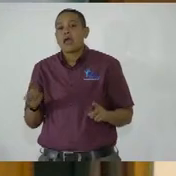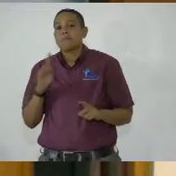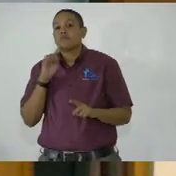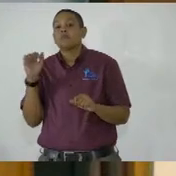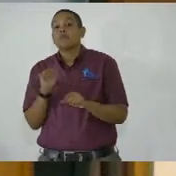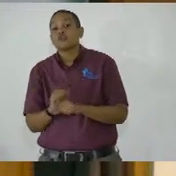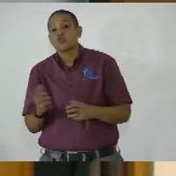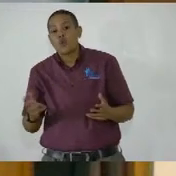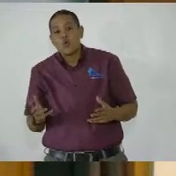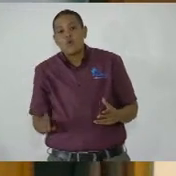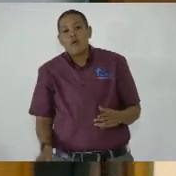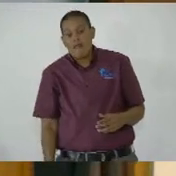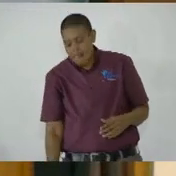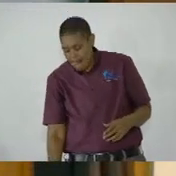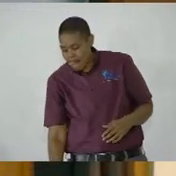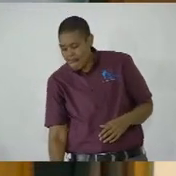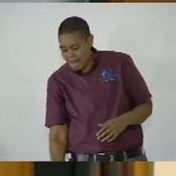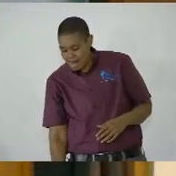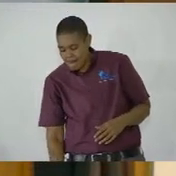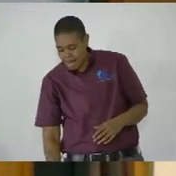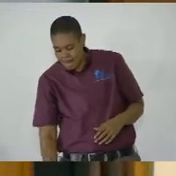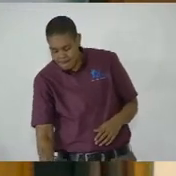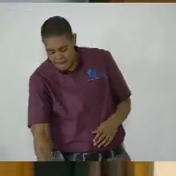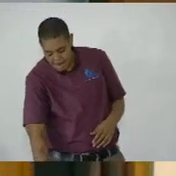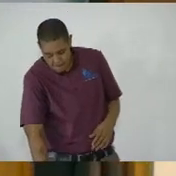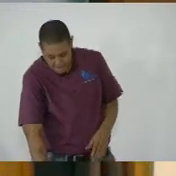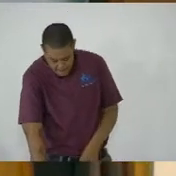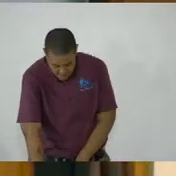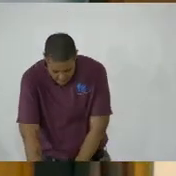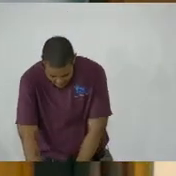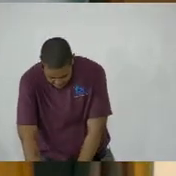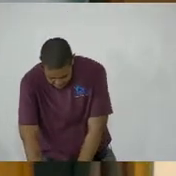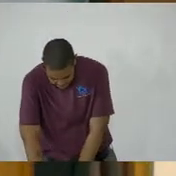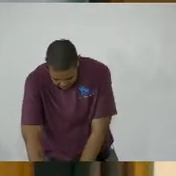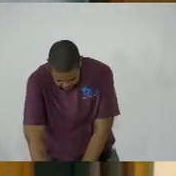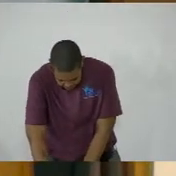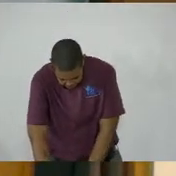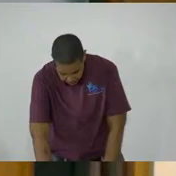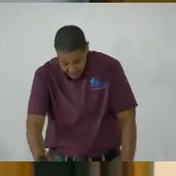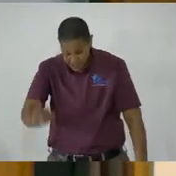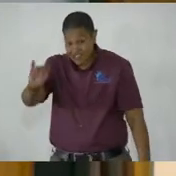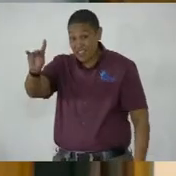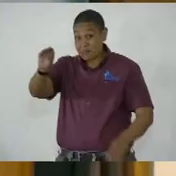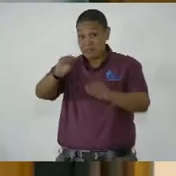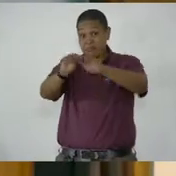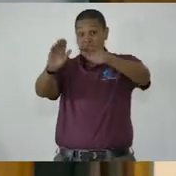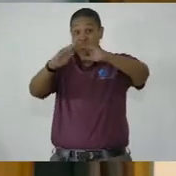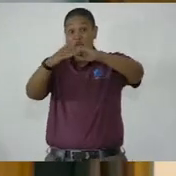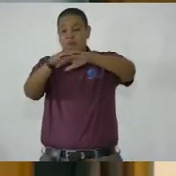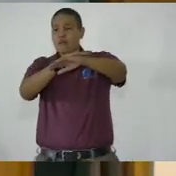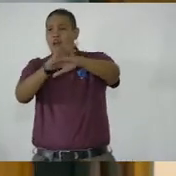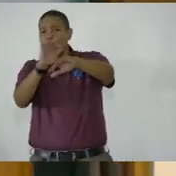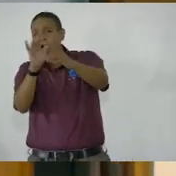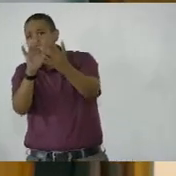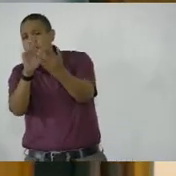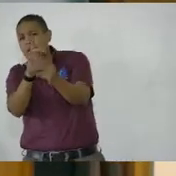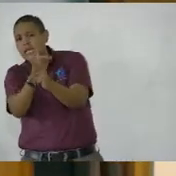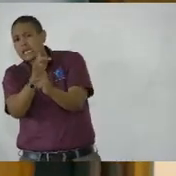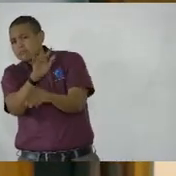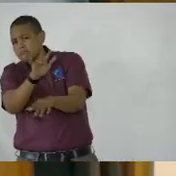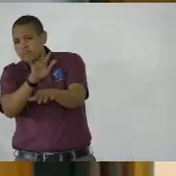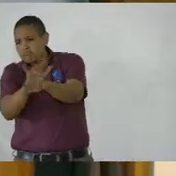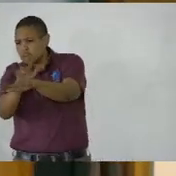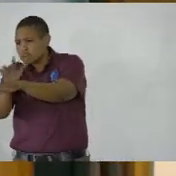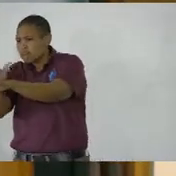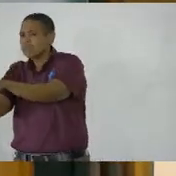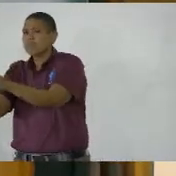ensure that GPs across the island are regularly contacted, are in touch with one another, those